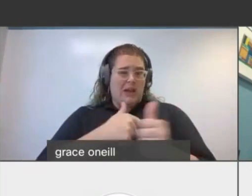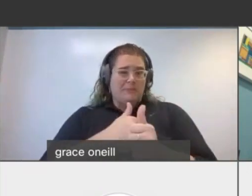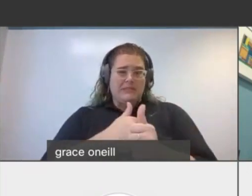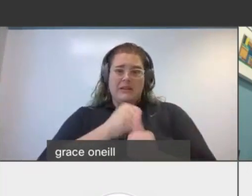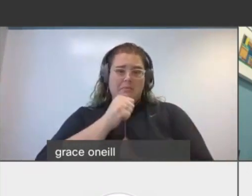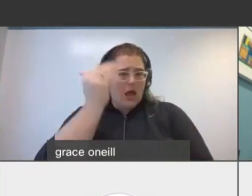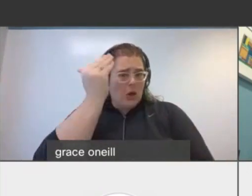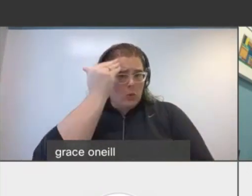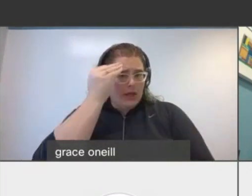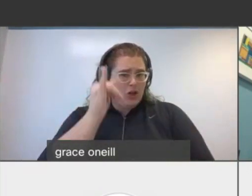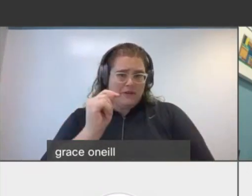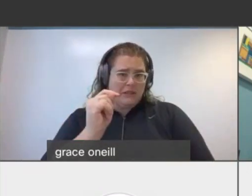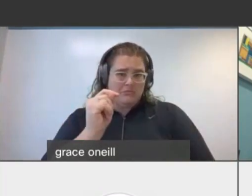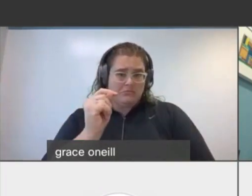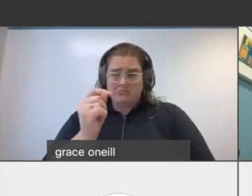rollout date.